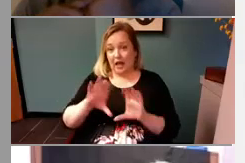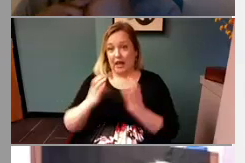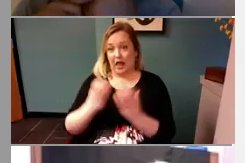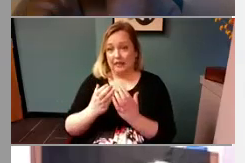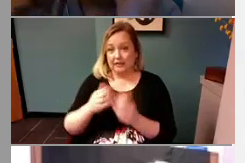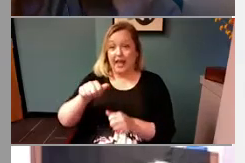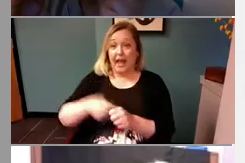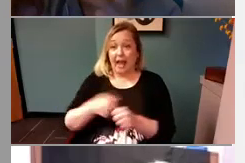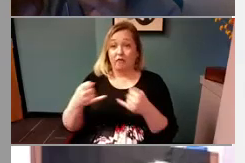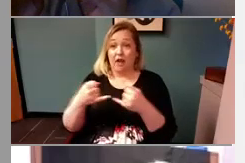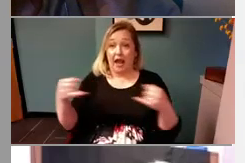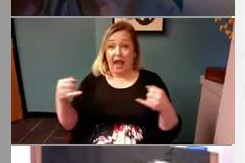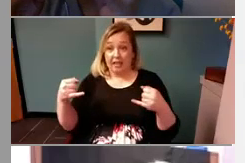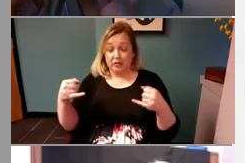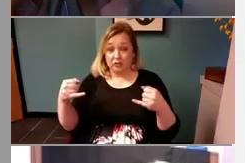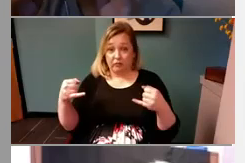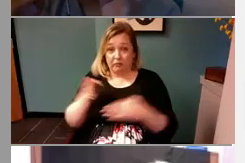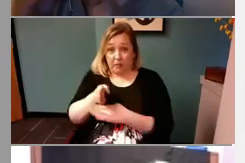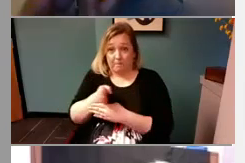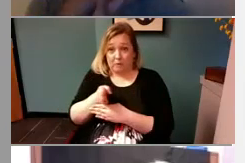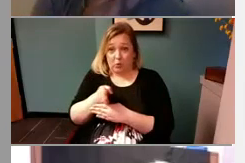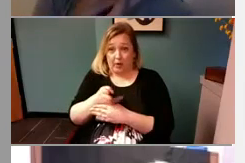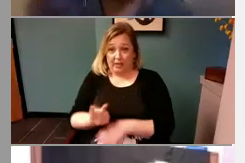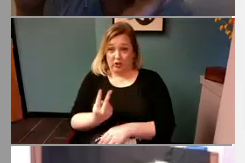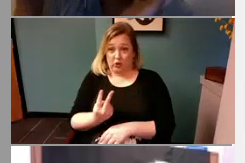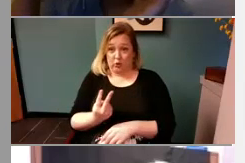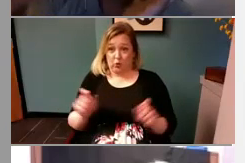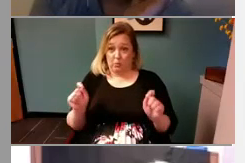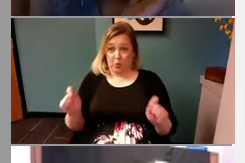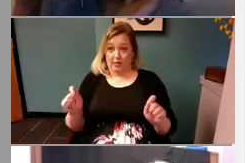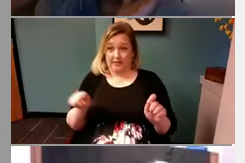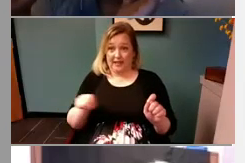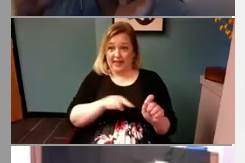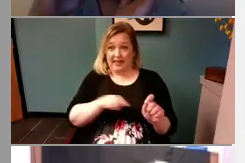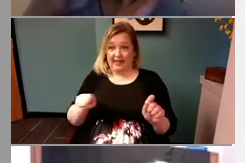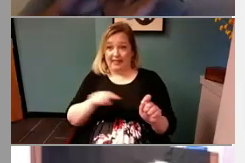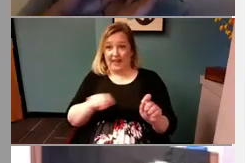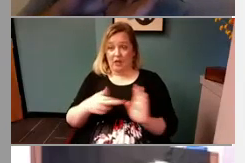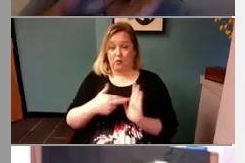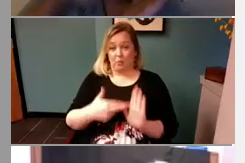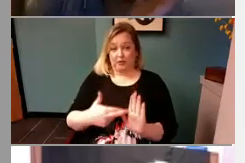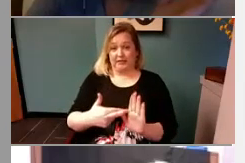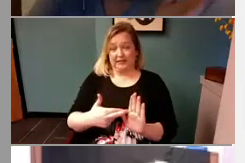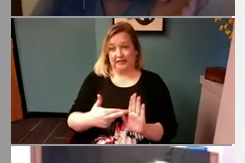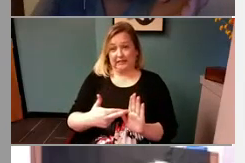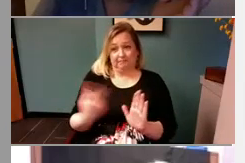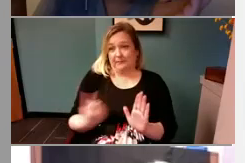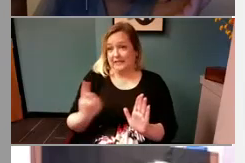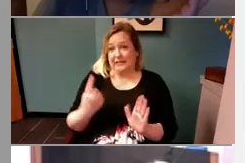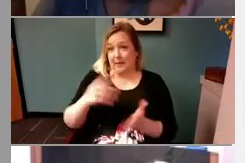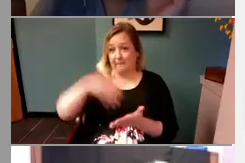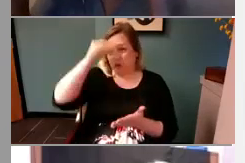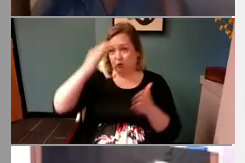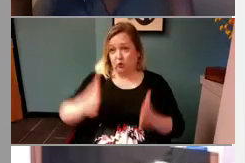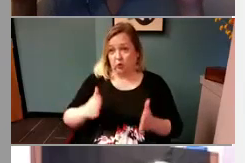2 vertices is basically a student, or there exists such a student that takes both of those classes